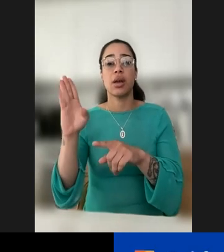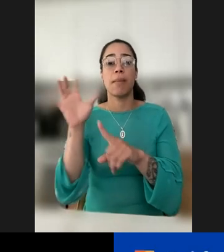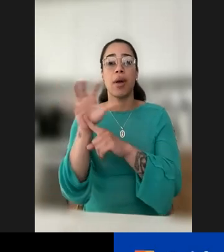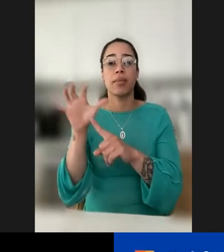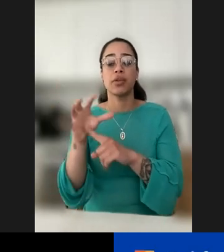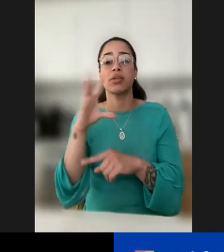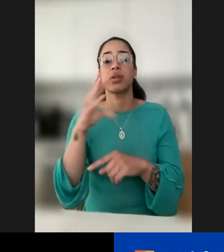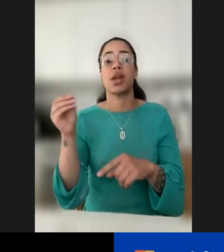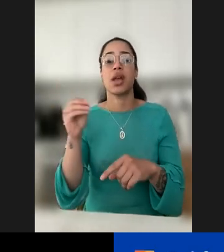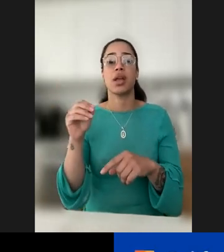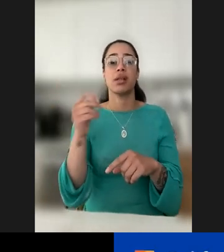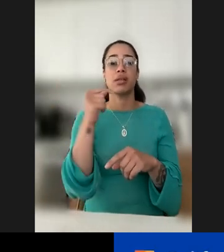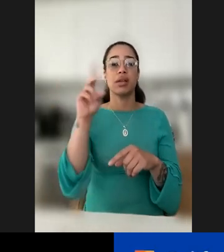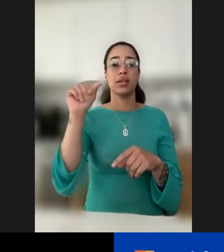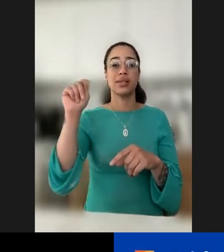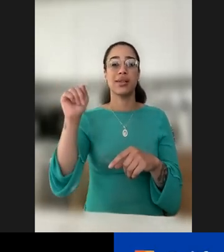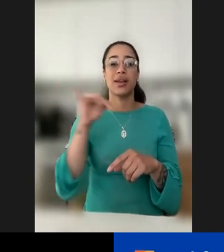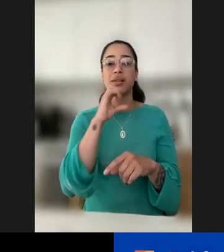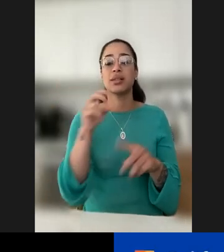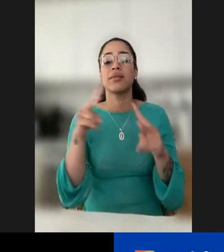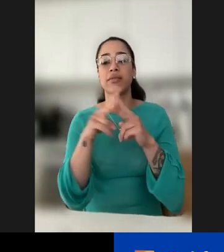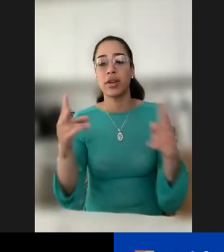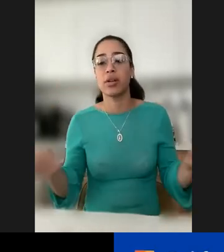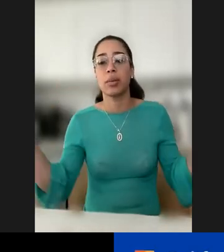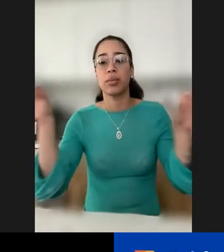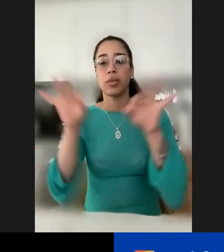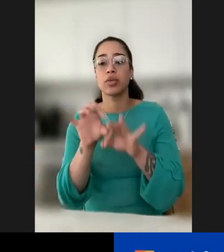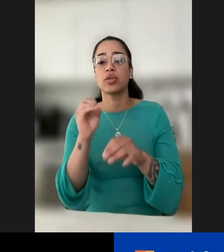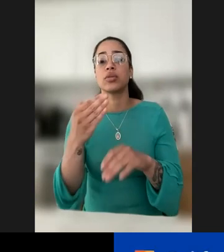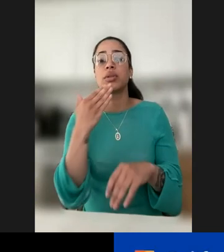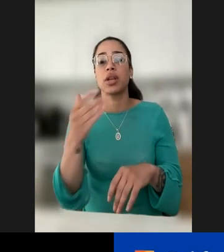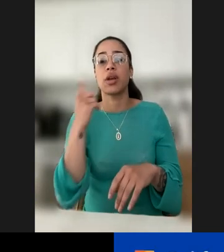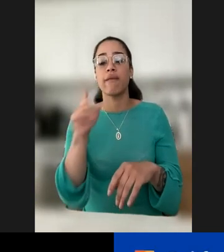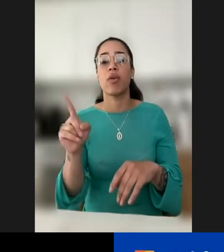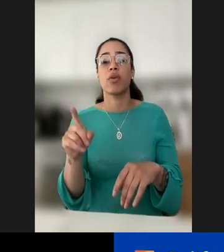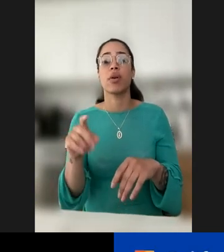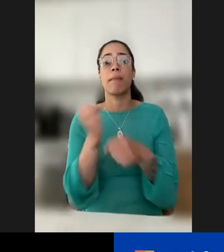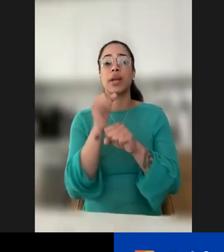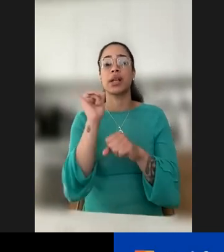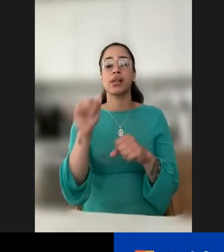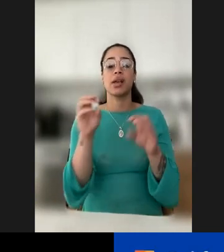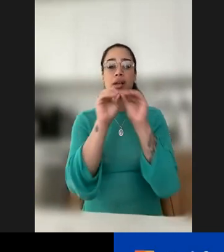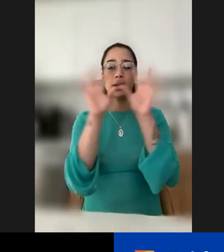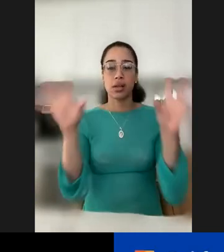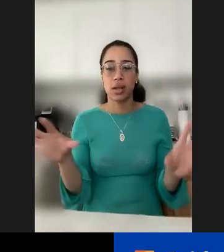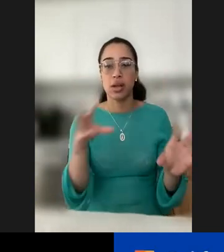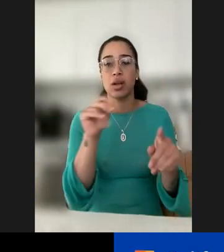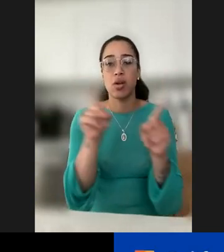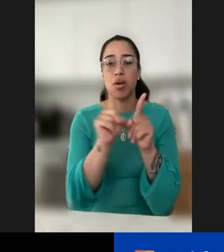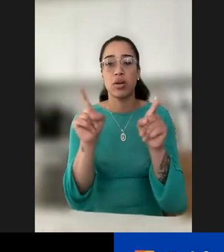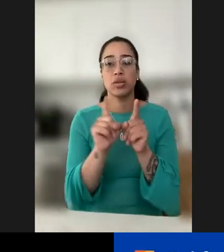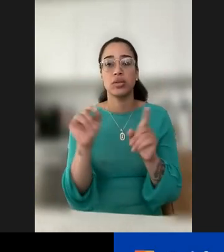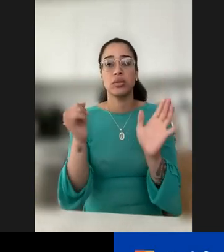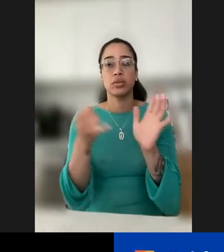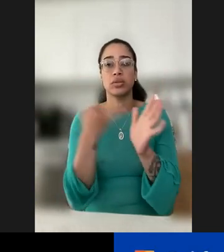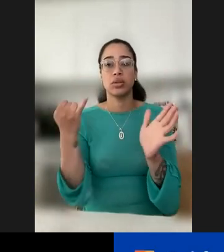data is very important. And so thank you for highlighting that today. And also just the